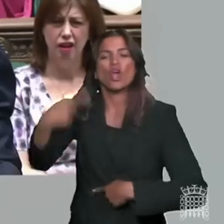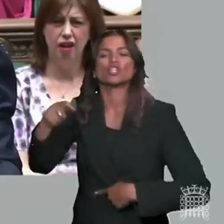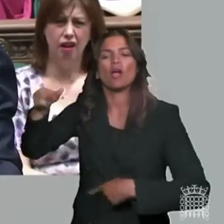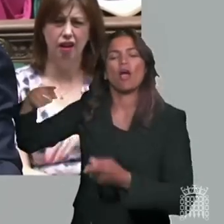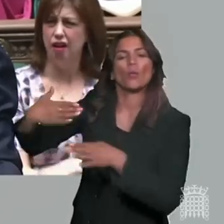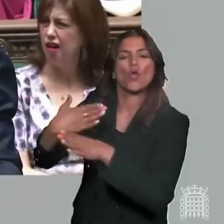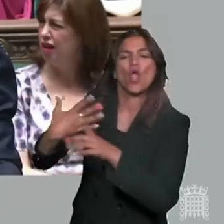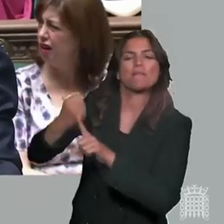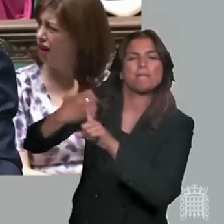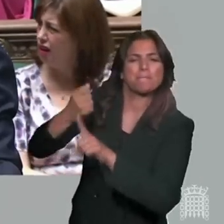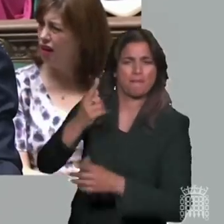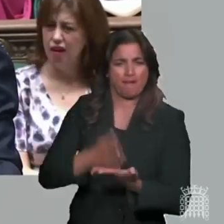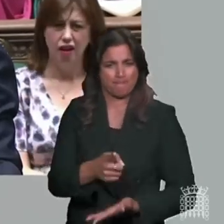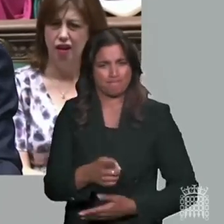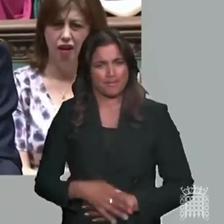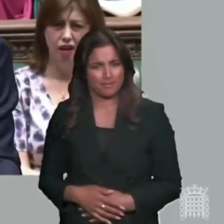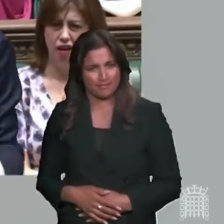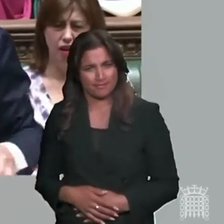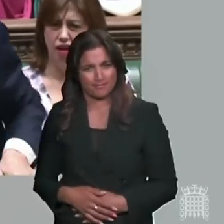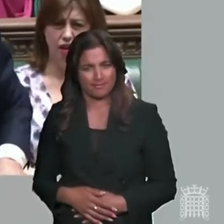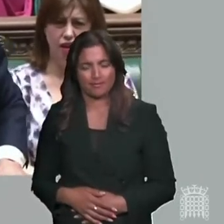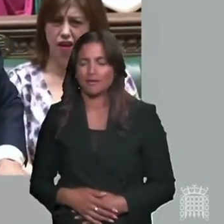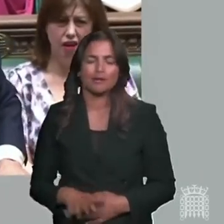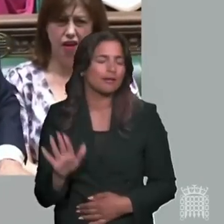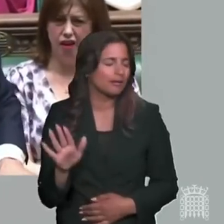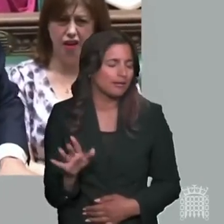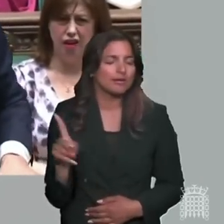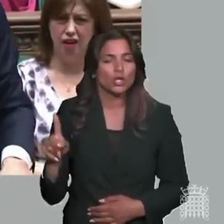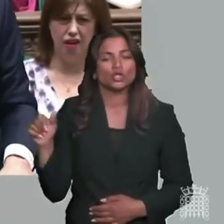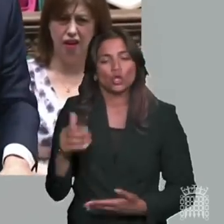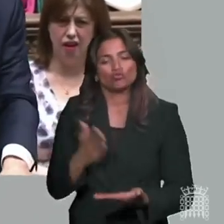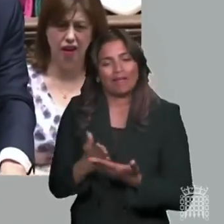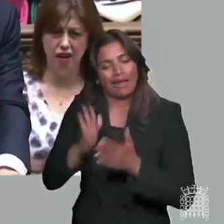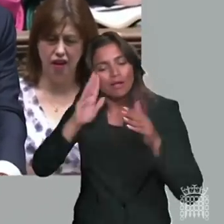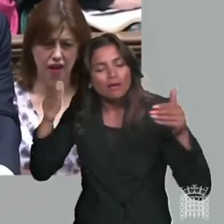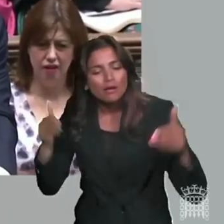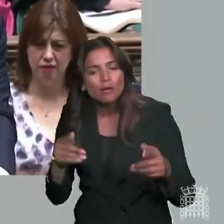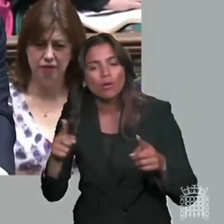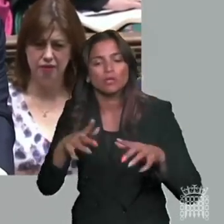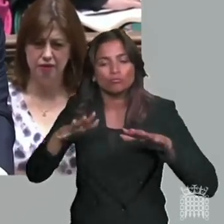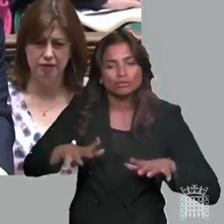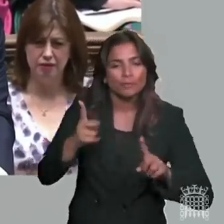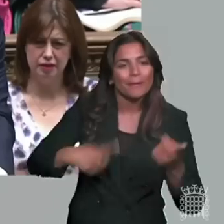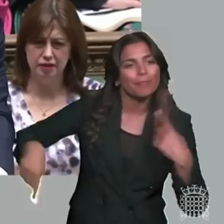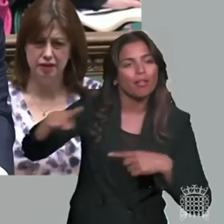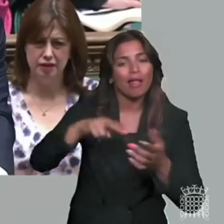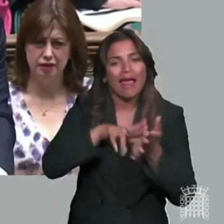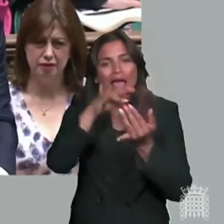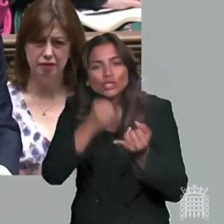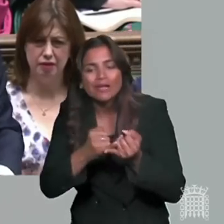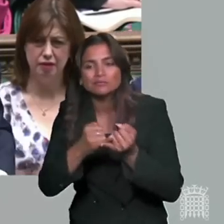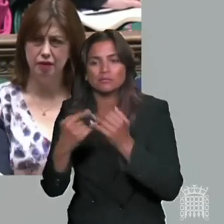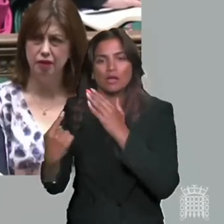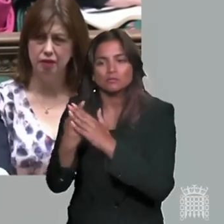if he spent as much time focused on the economy, the NHS and the asylum system as he does haggling with his predecessors about who